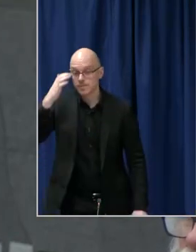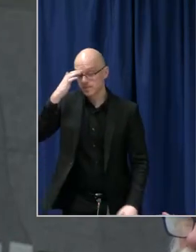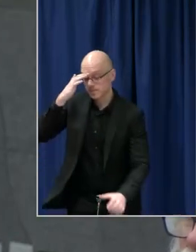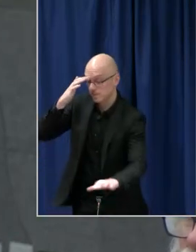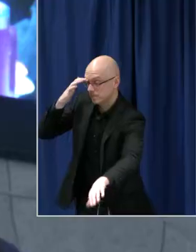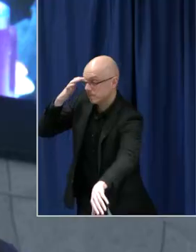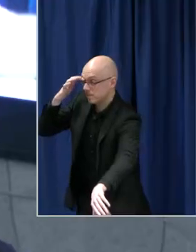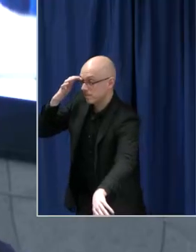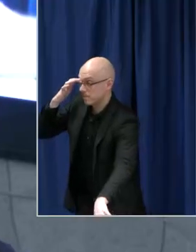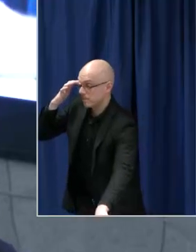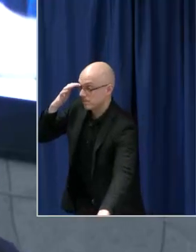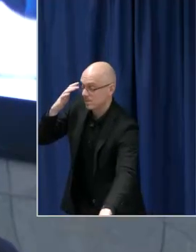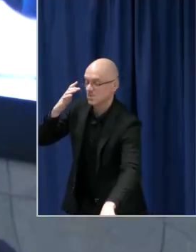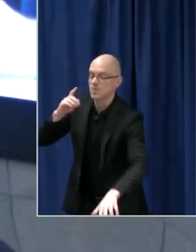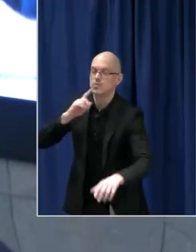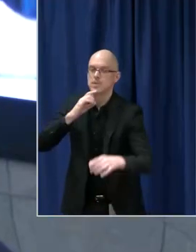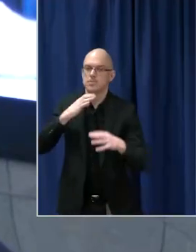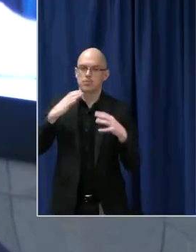So briefly,